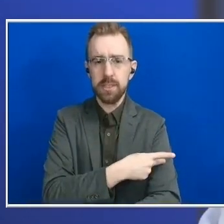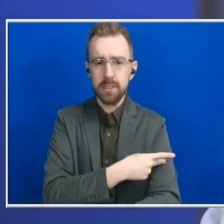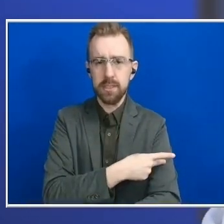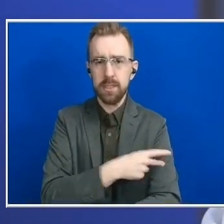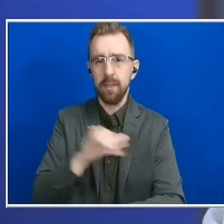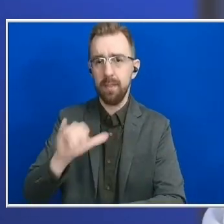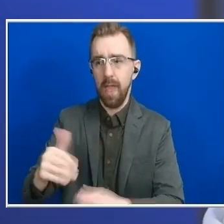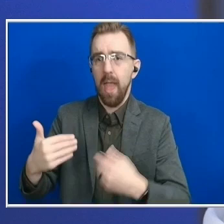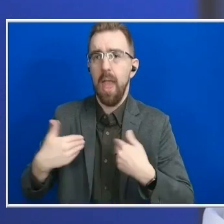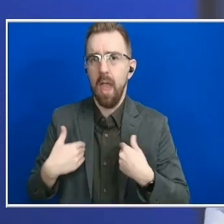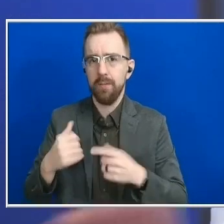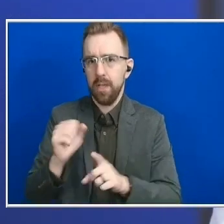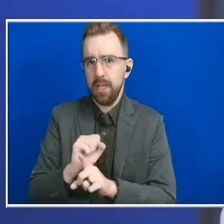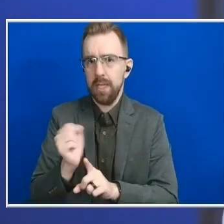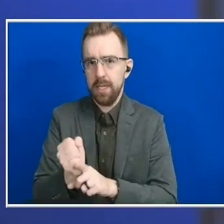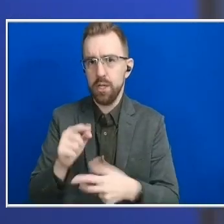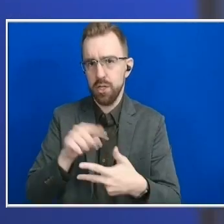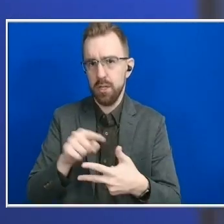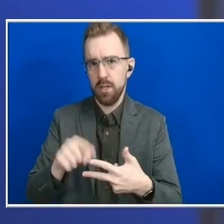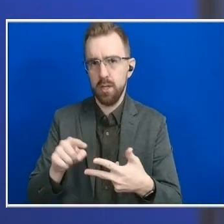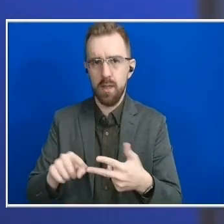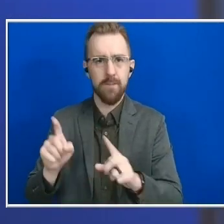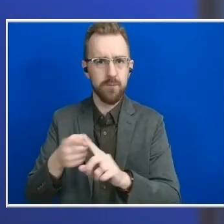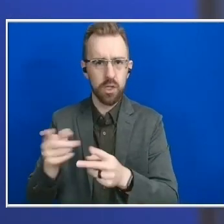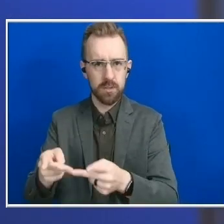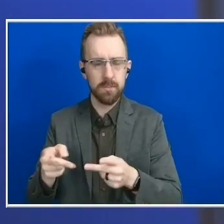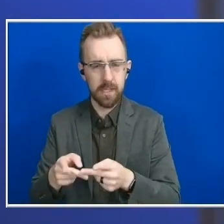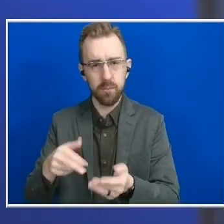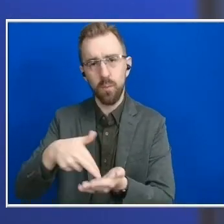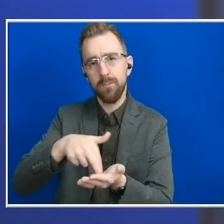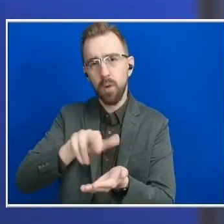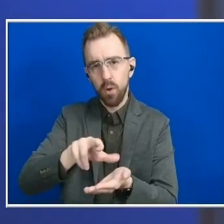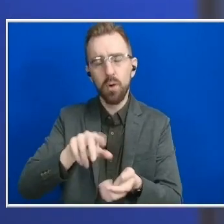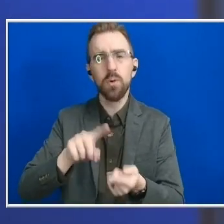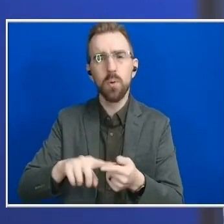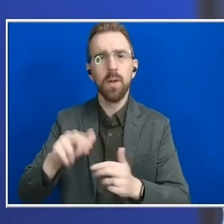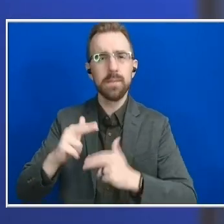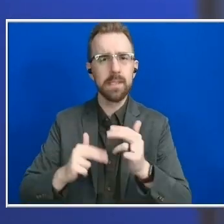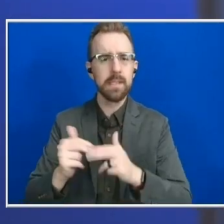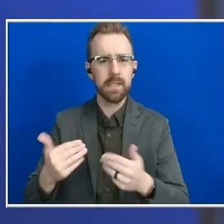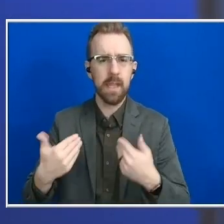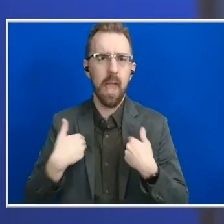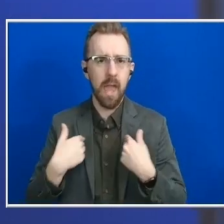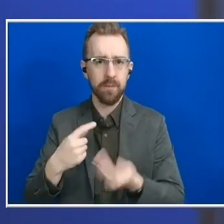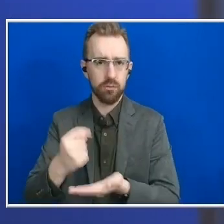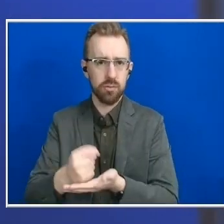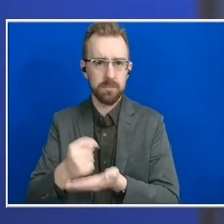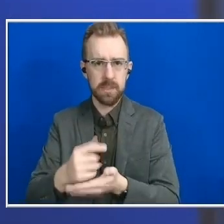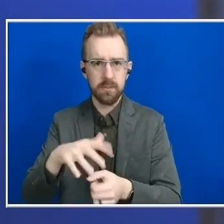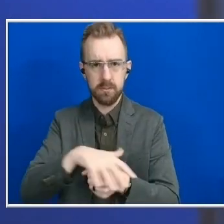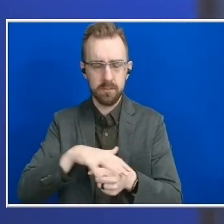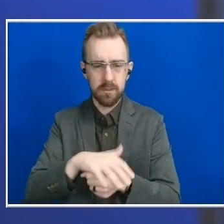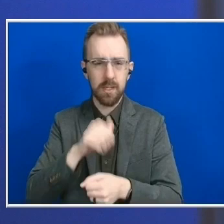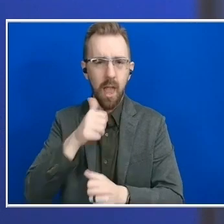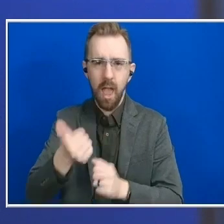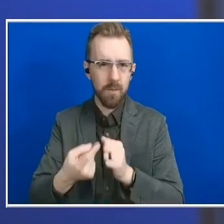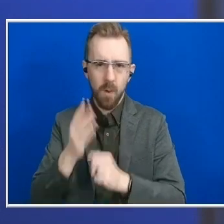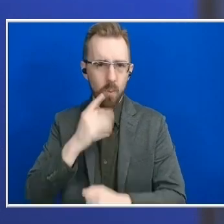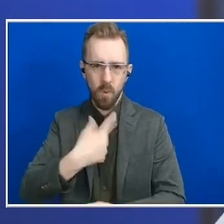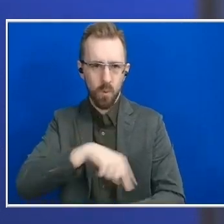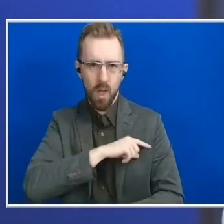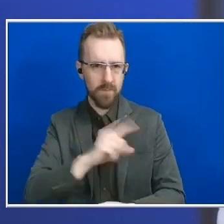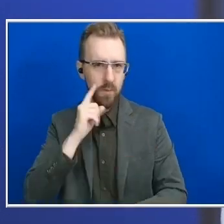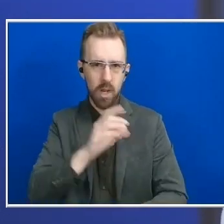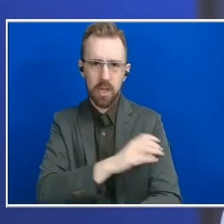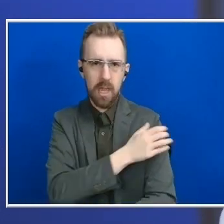in the first place and referring them to facilities that have treatment. Not everybody will qualify for the clinical trial, but they can